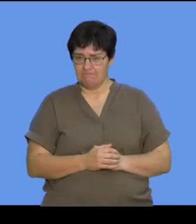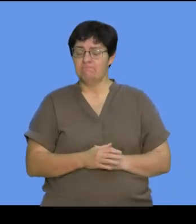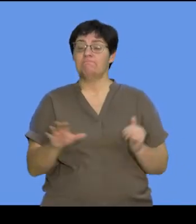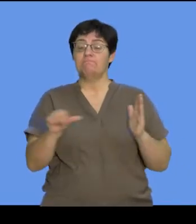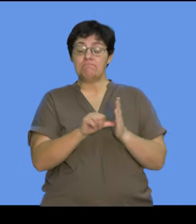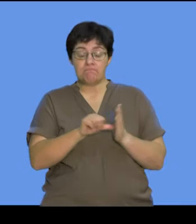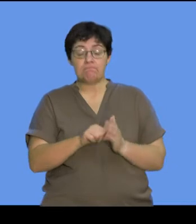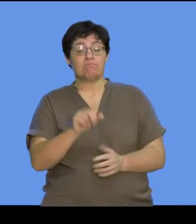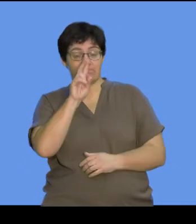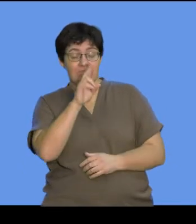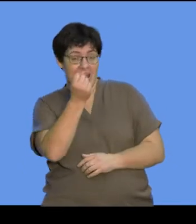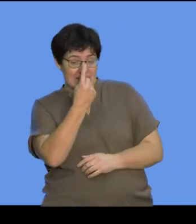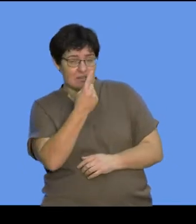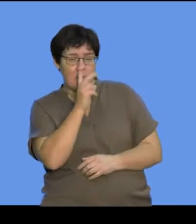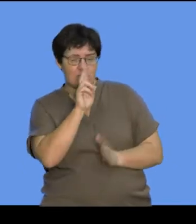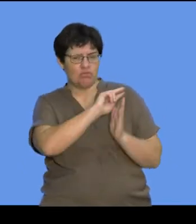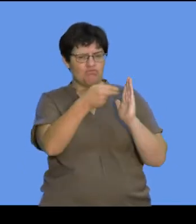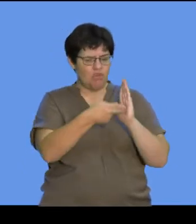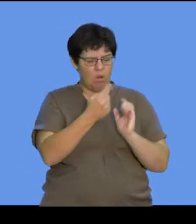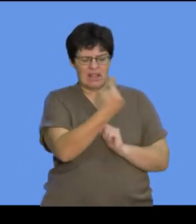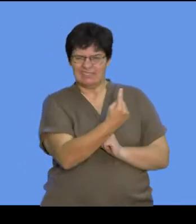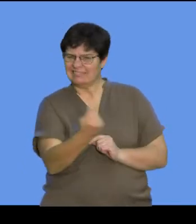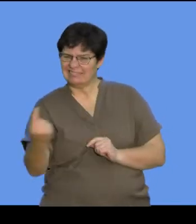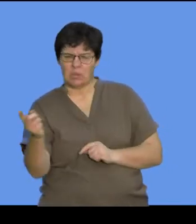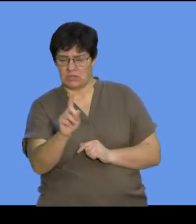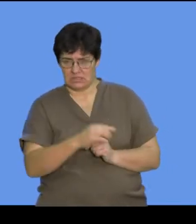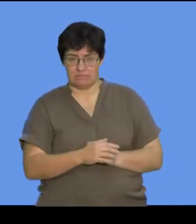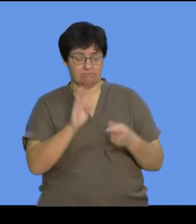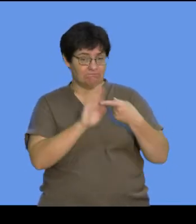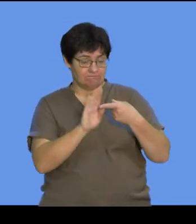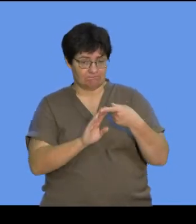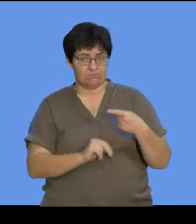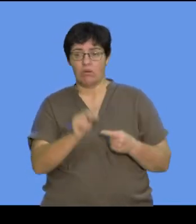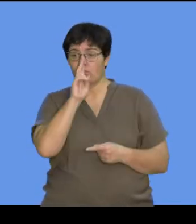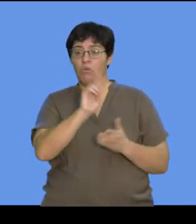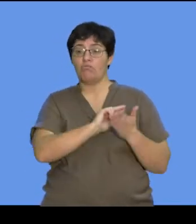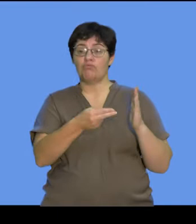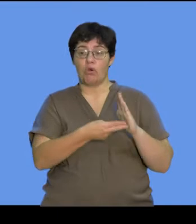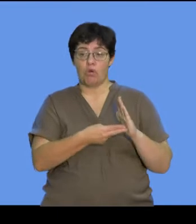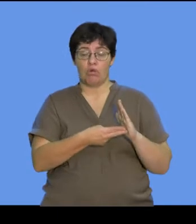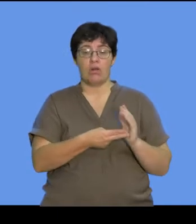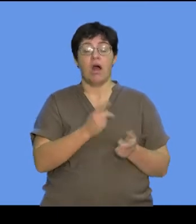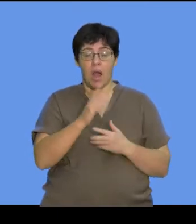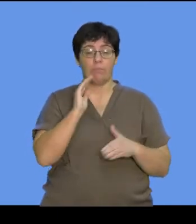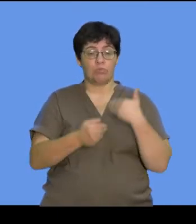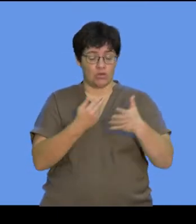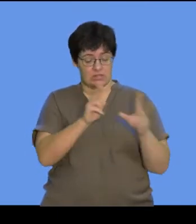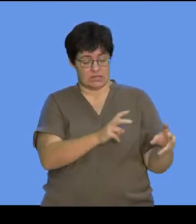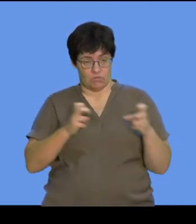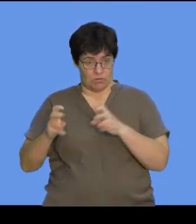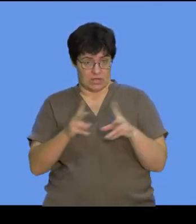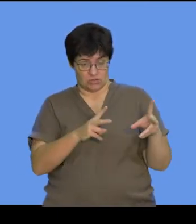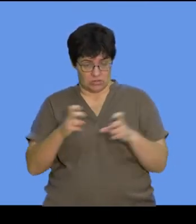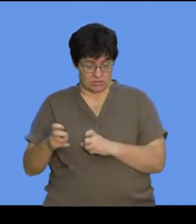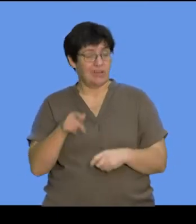for us to look at the different roles that DNA plays. Firstly, we're going to look at the role of DNA in the process of replication, which